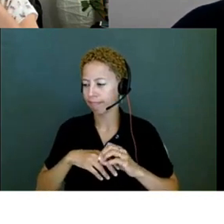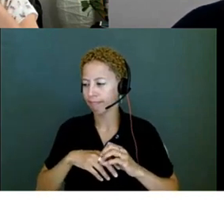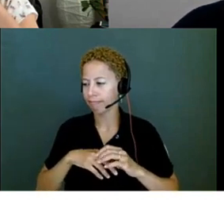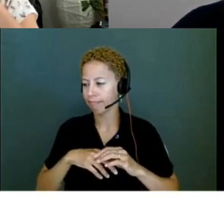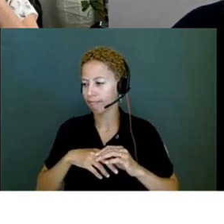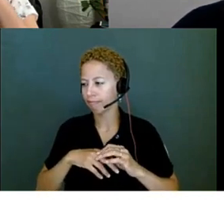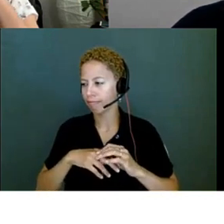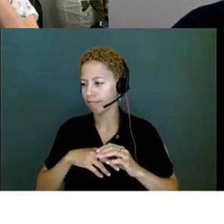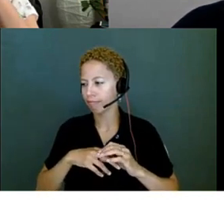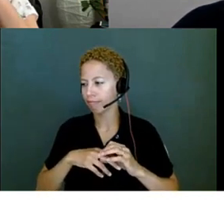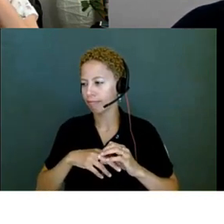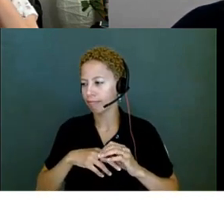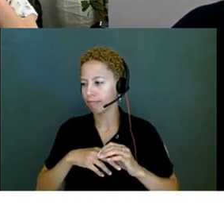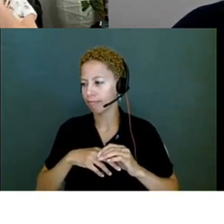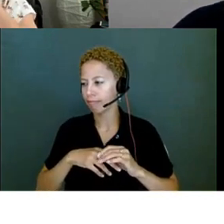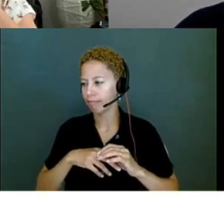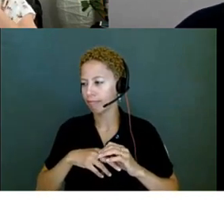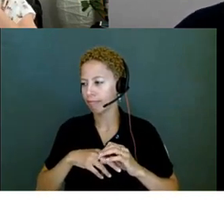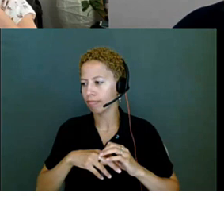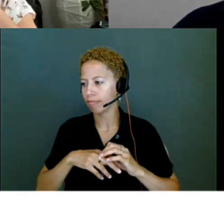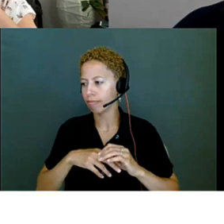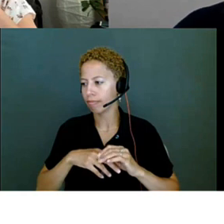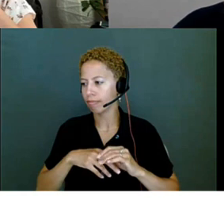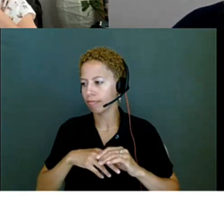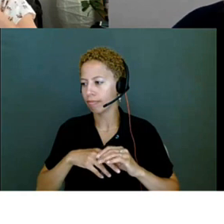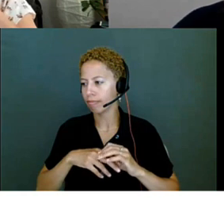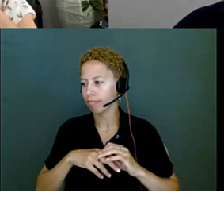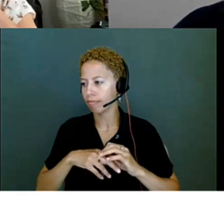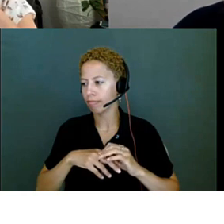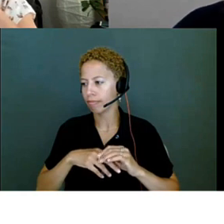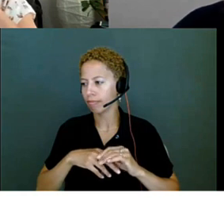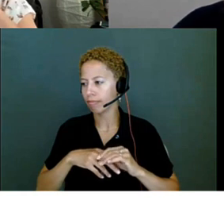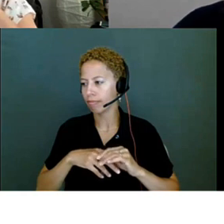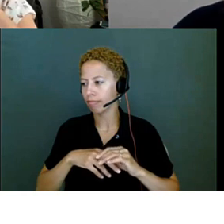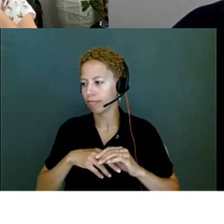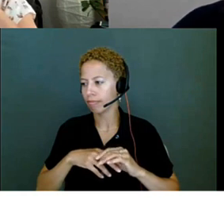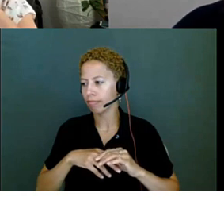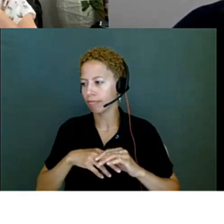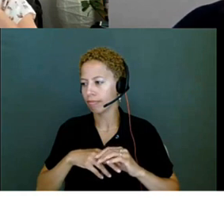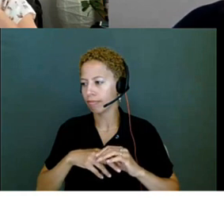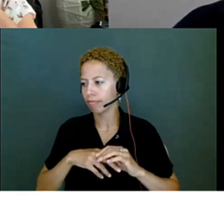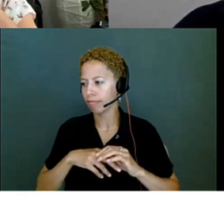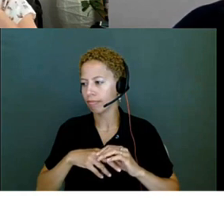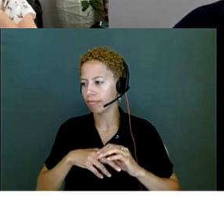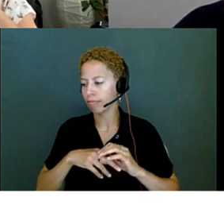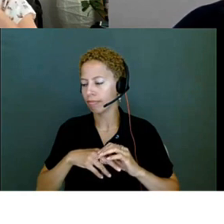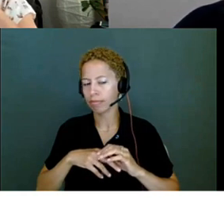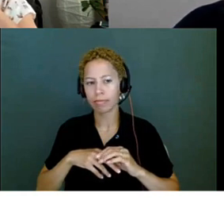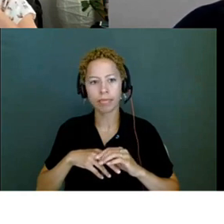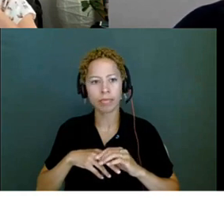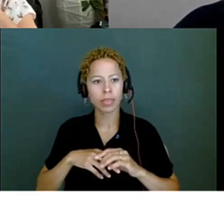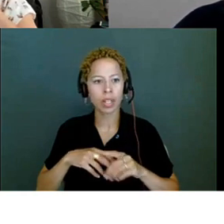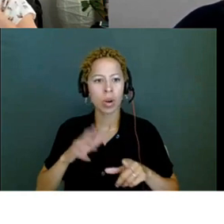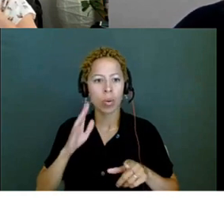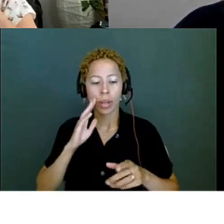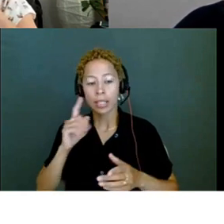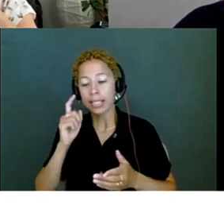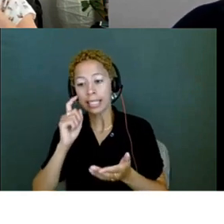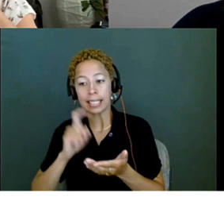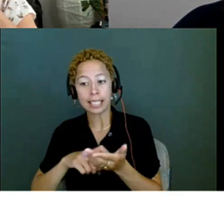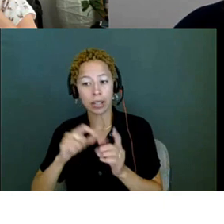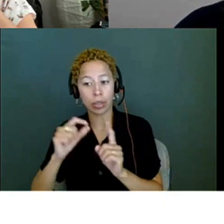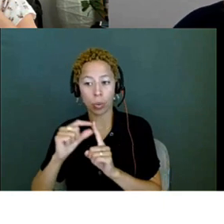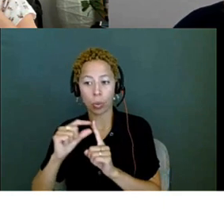So keep an eye on this for those who are using Canva. You'll see the word magic on a few